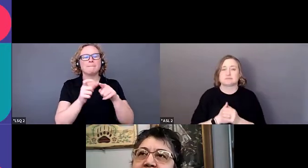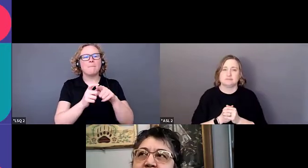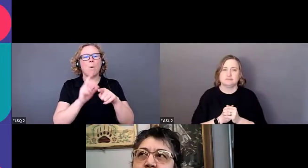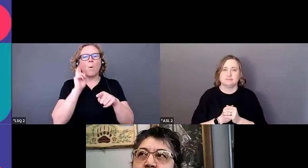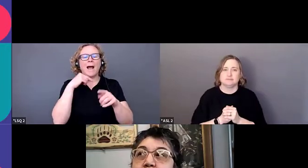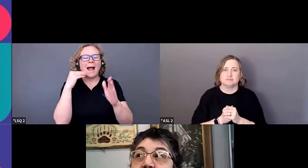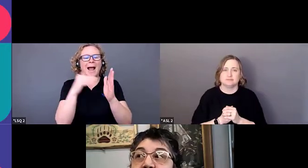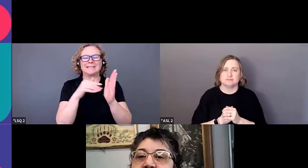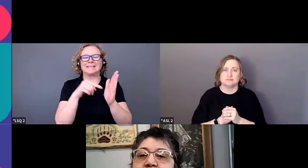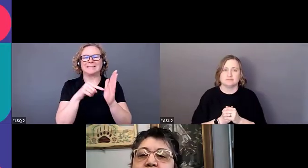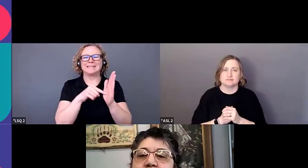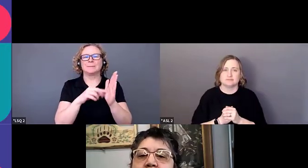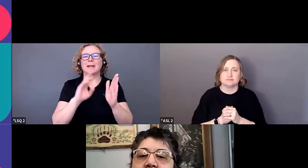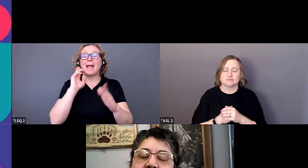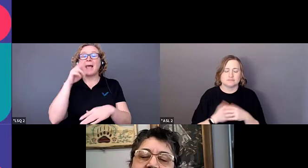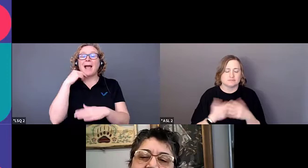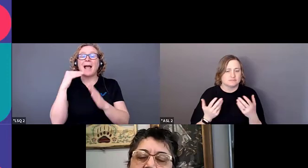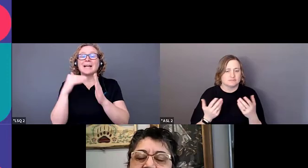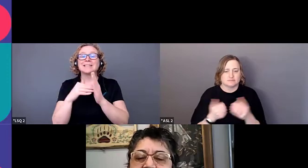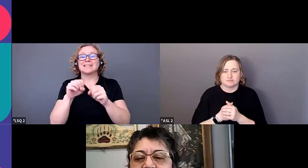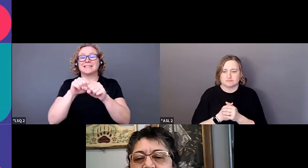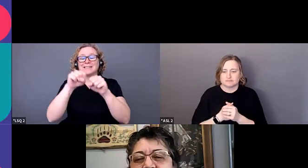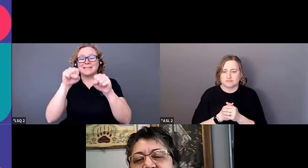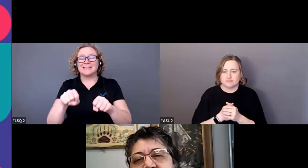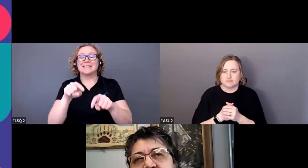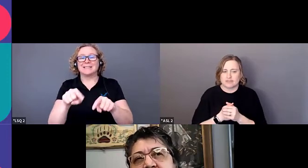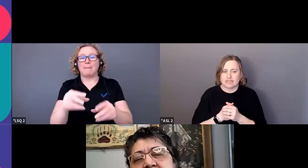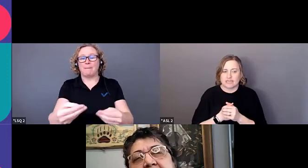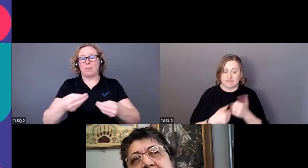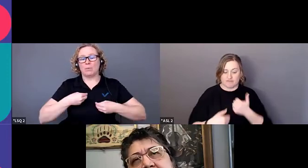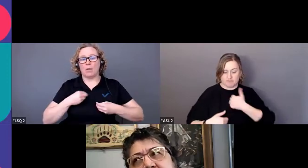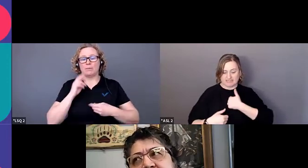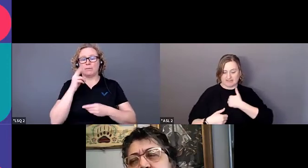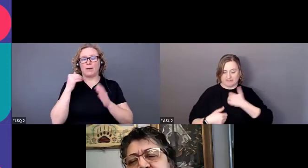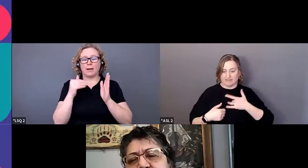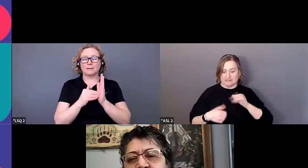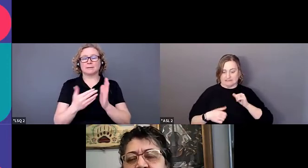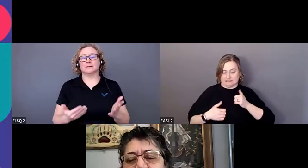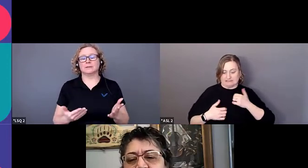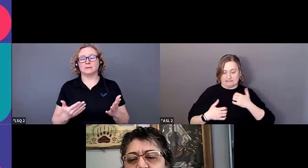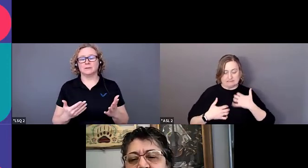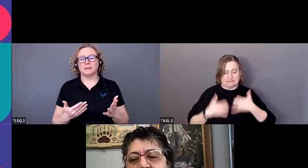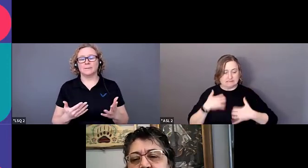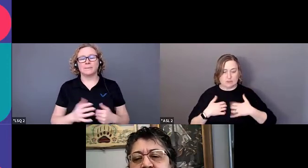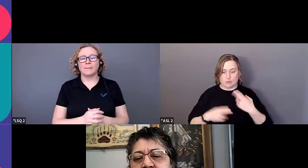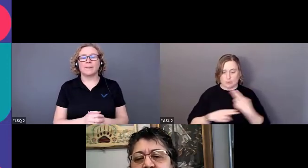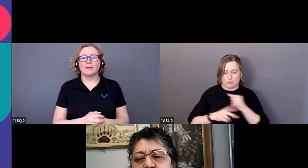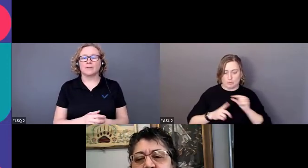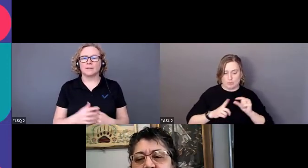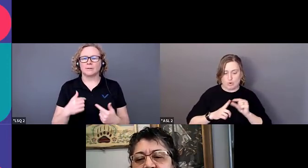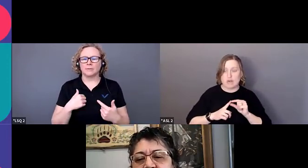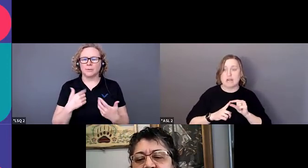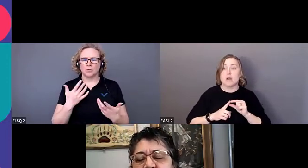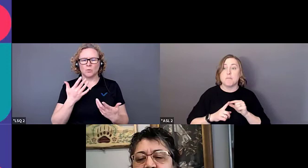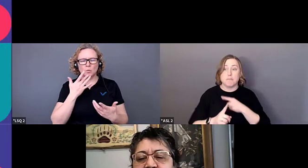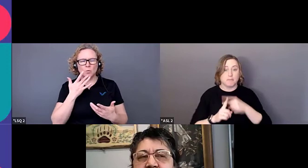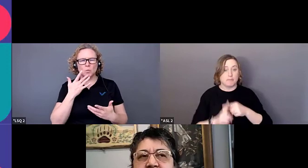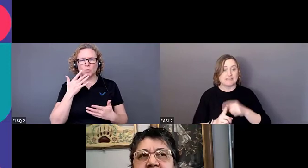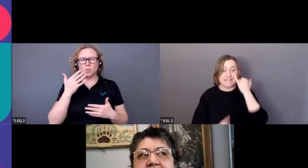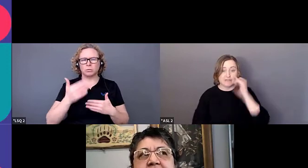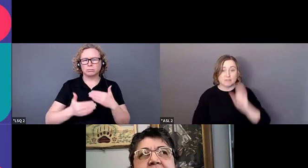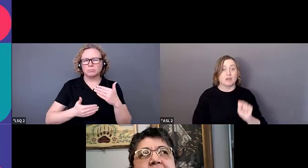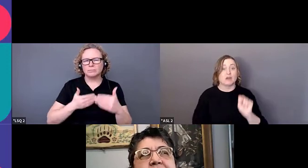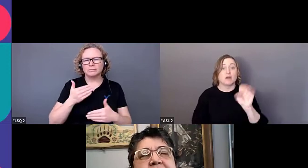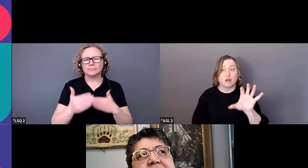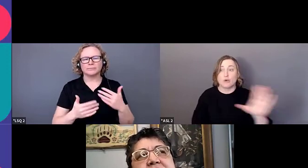be able to push through the discomfort for myself and the discomfort for others when I bring those words to the